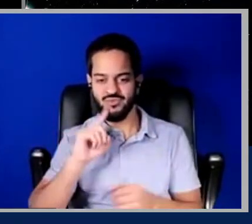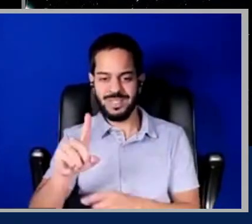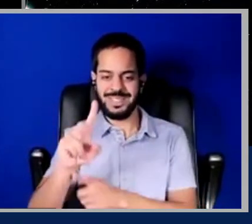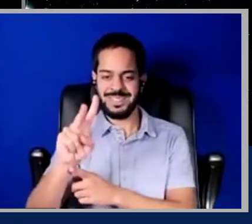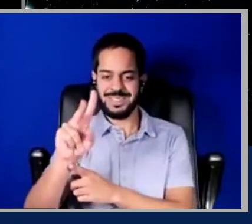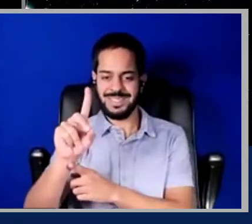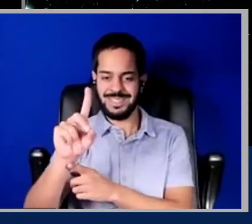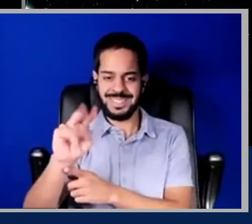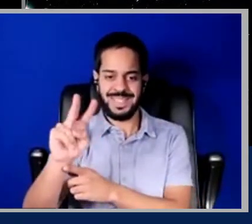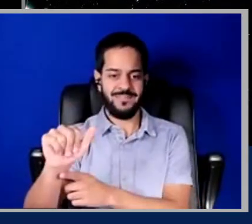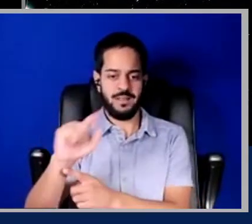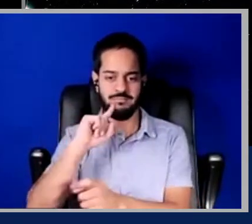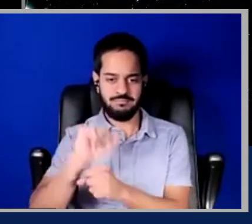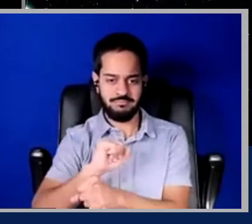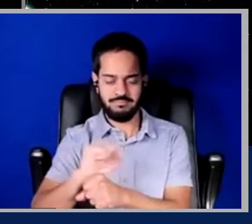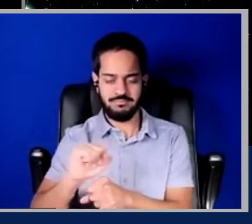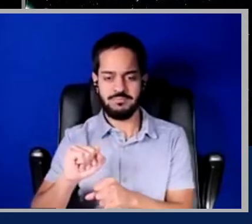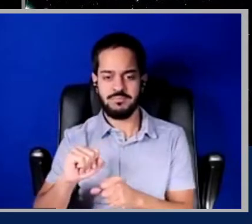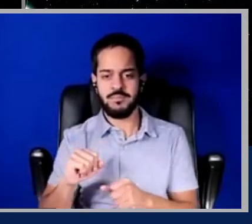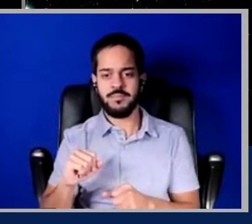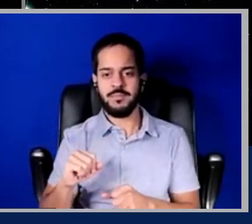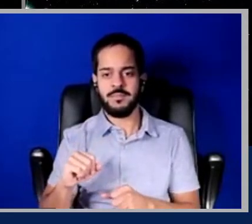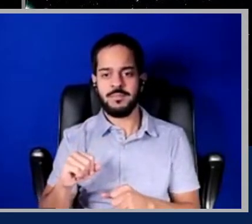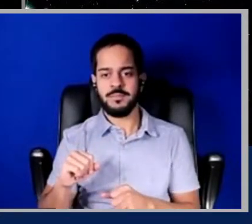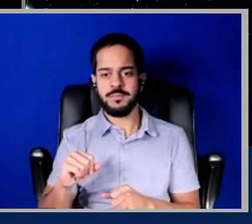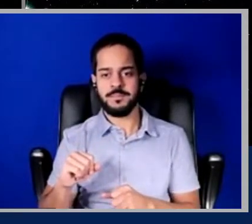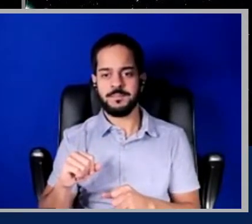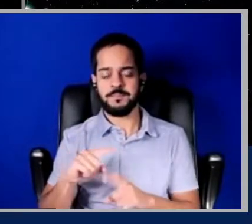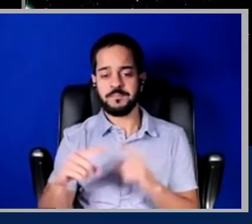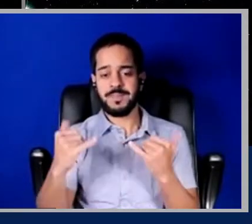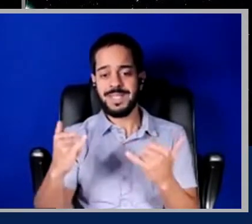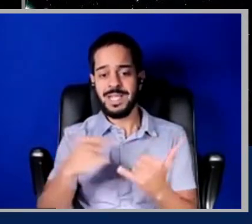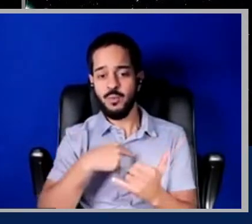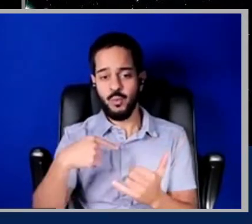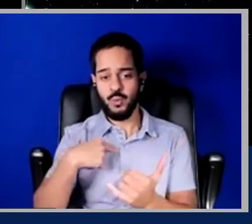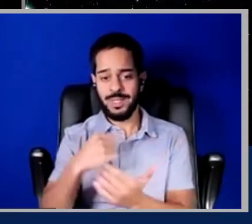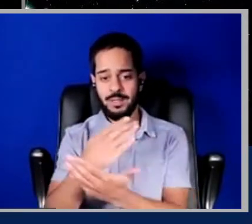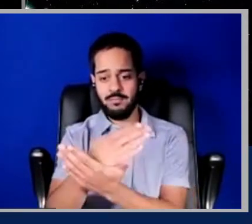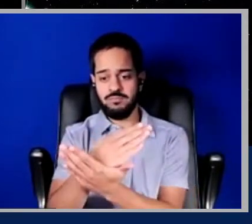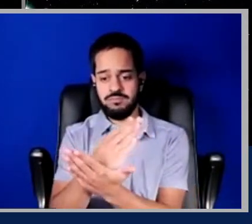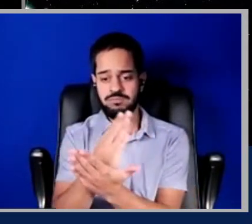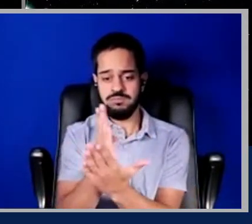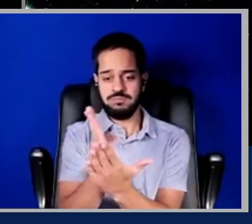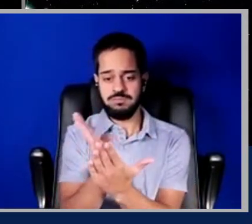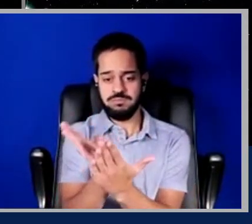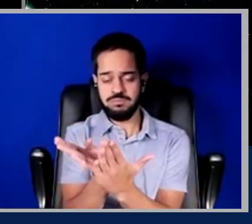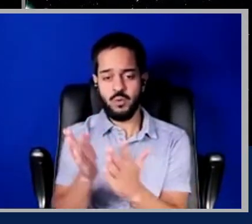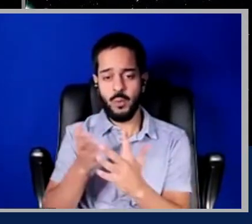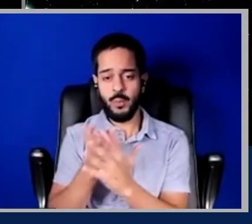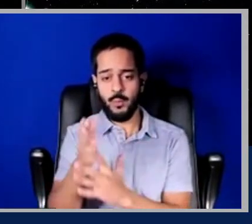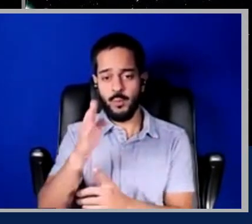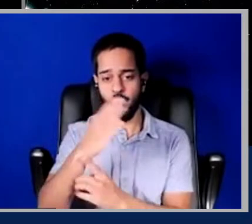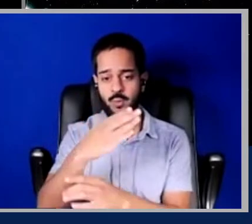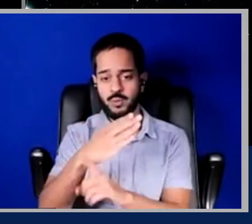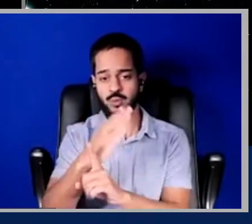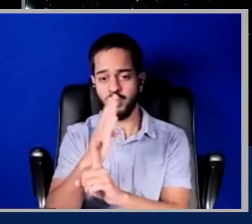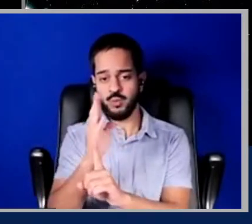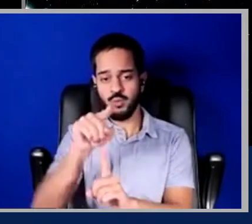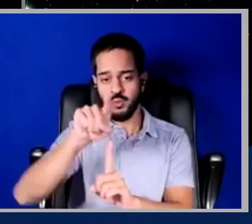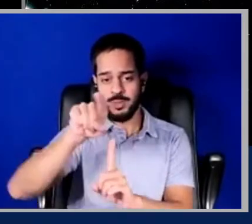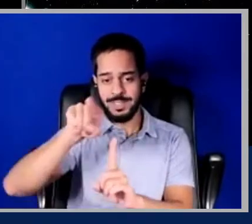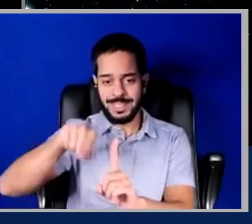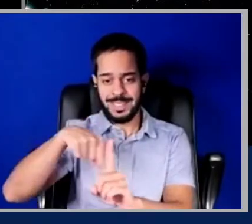to hear as we do a radar scan through it, you'll hear these little moments